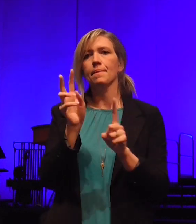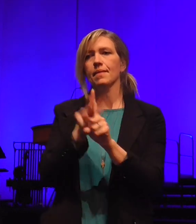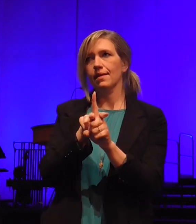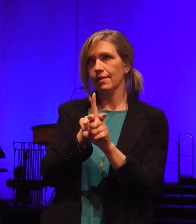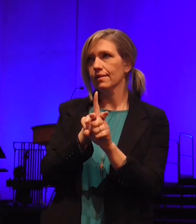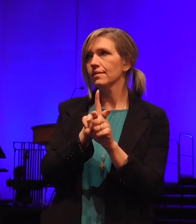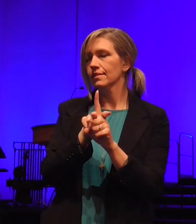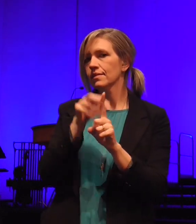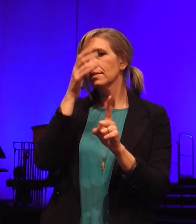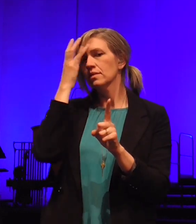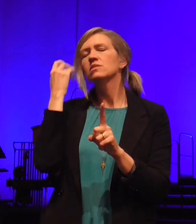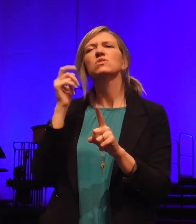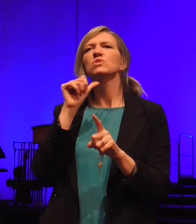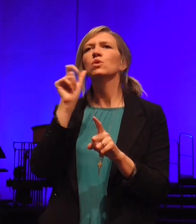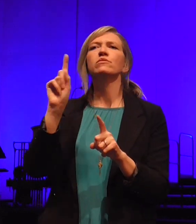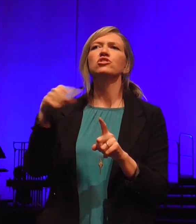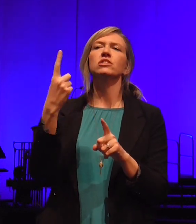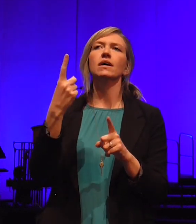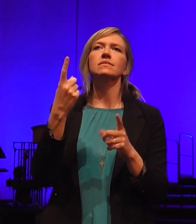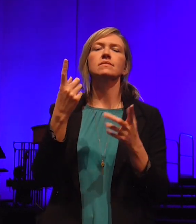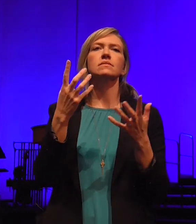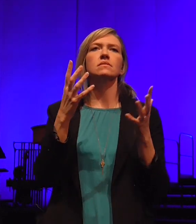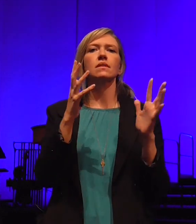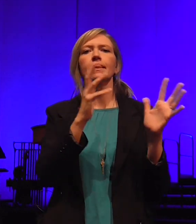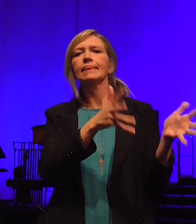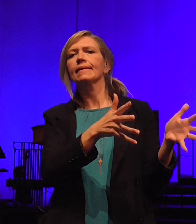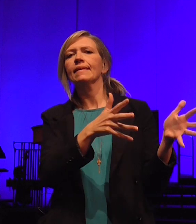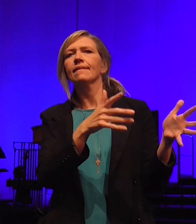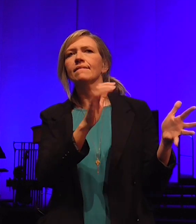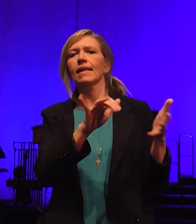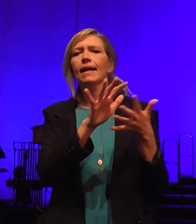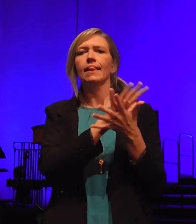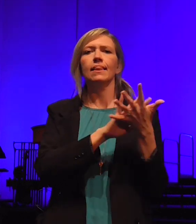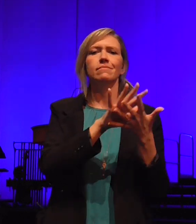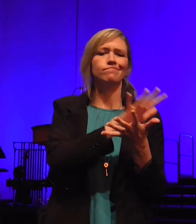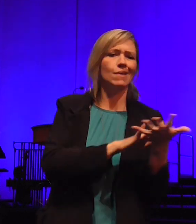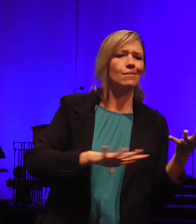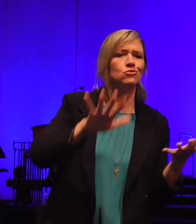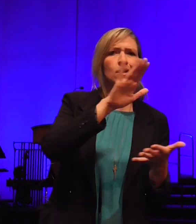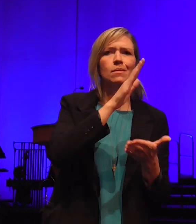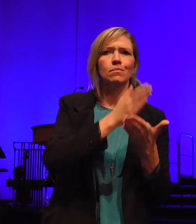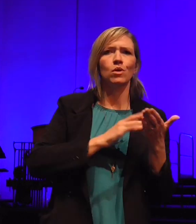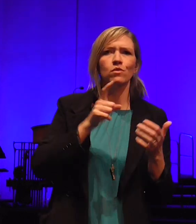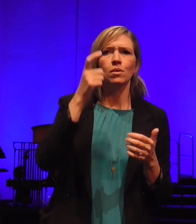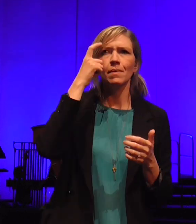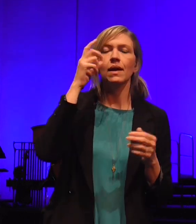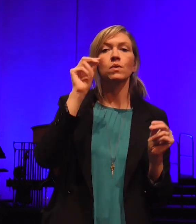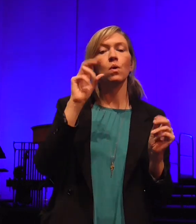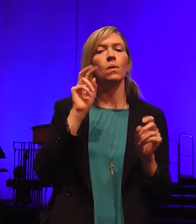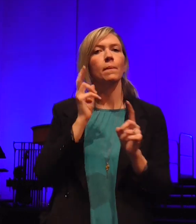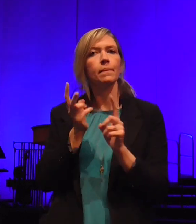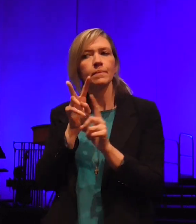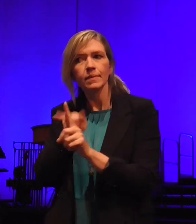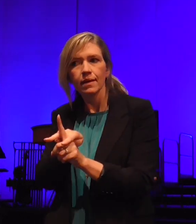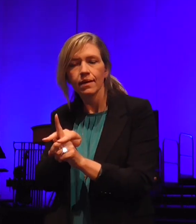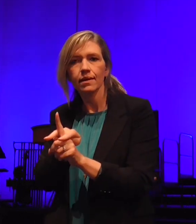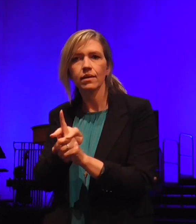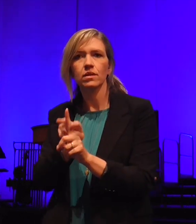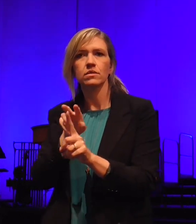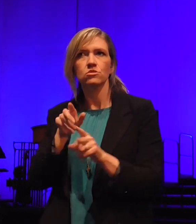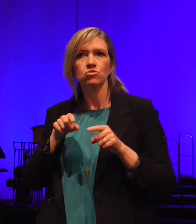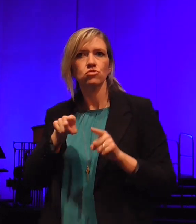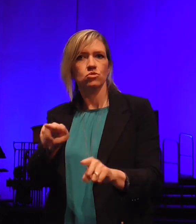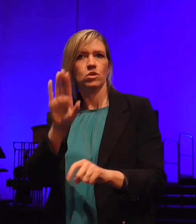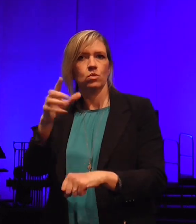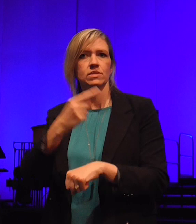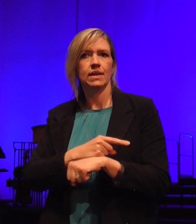affirmations. Don't just leave them in the abstract corners of your hopeful mind. Apply them to your circumstances